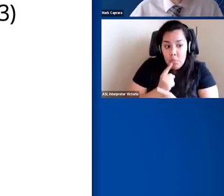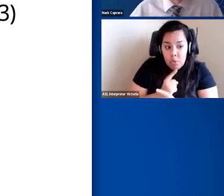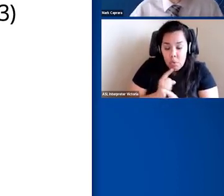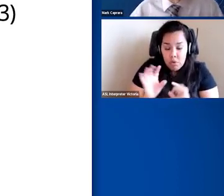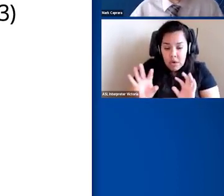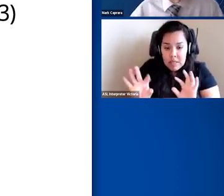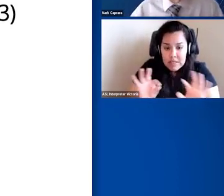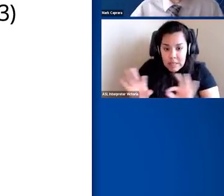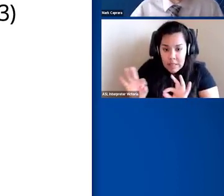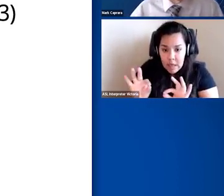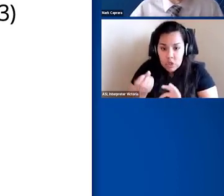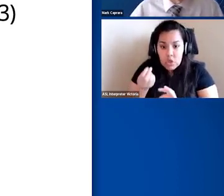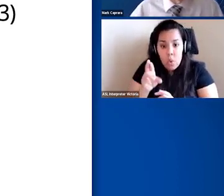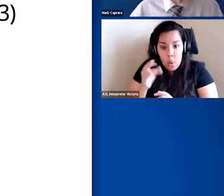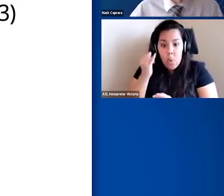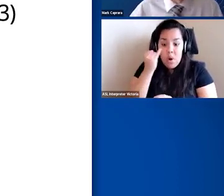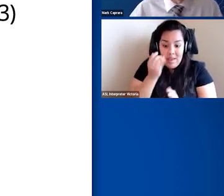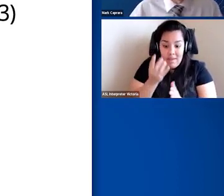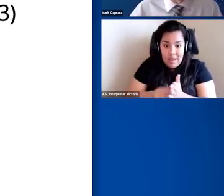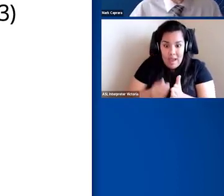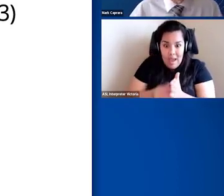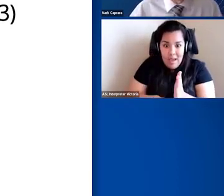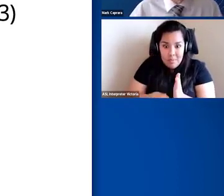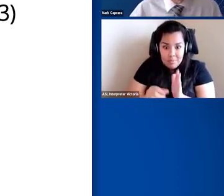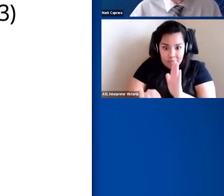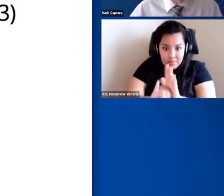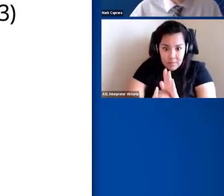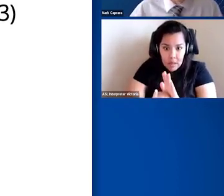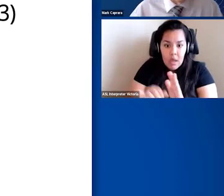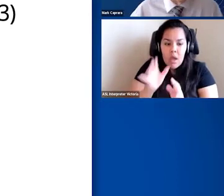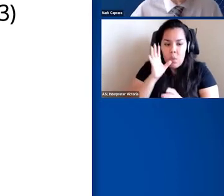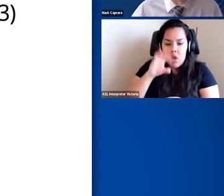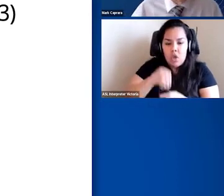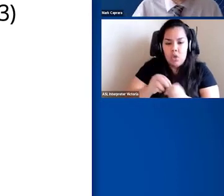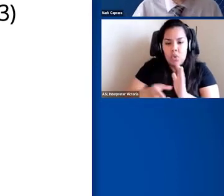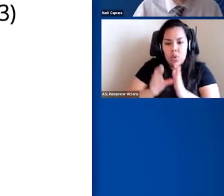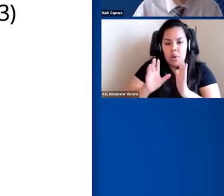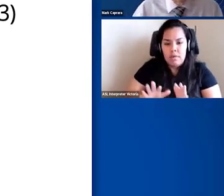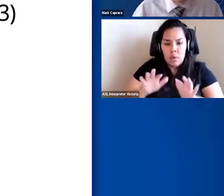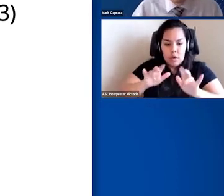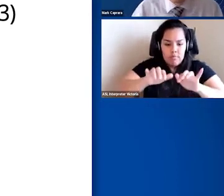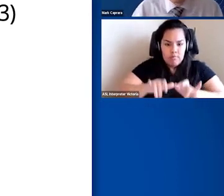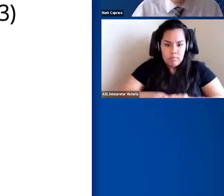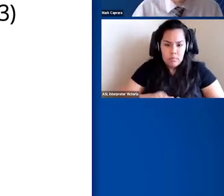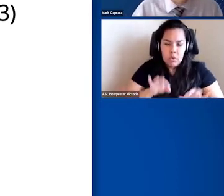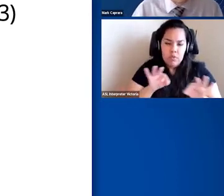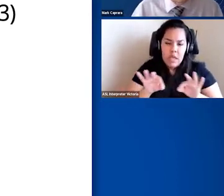selection, or if gaps were identified, it will include reviewer text to explain that.